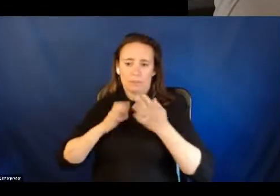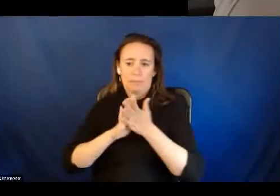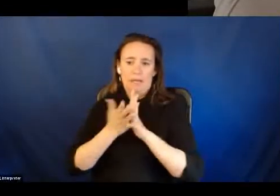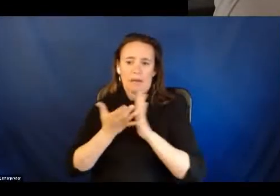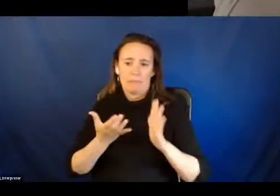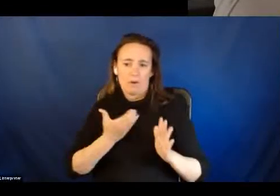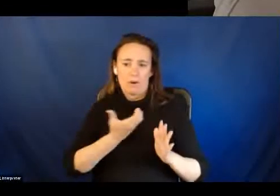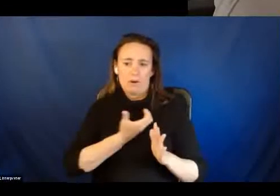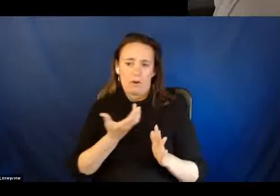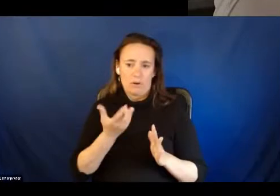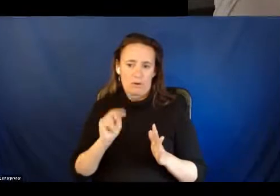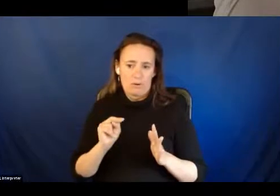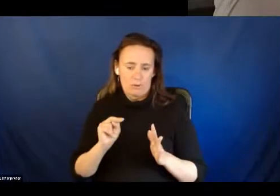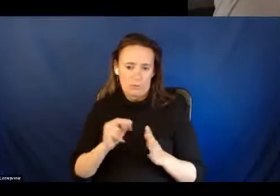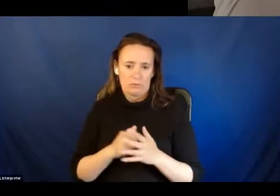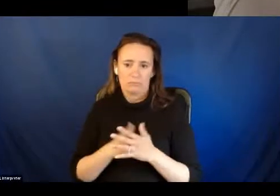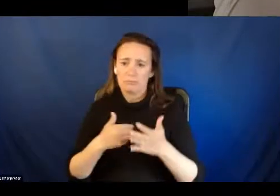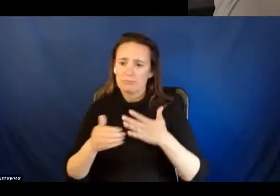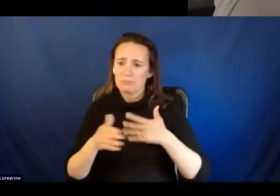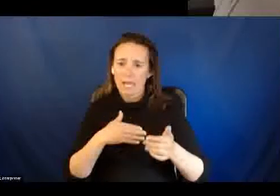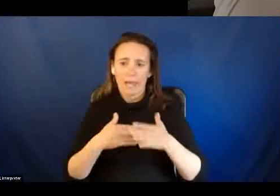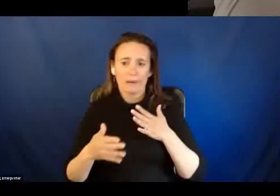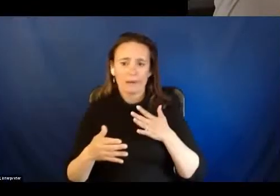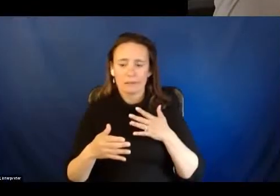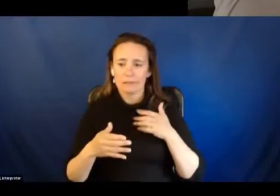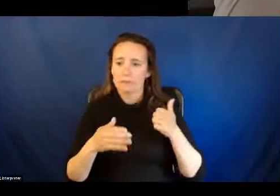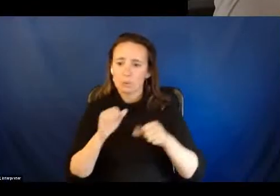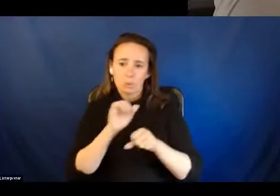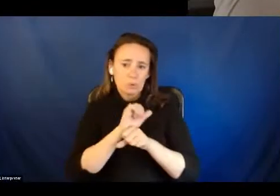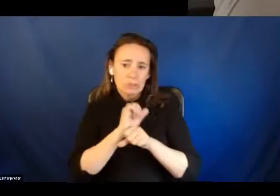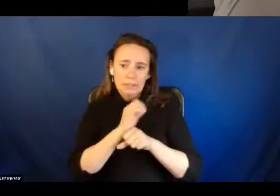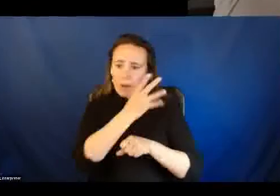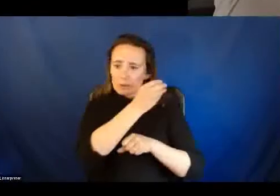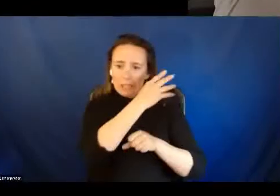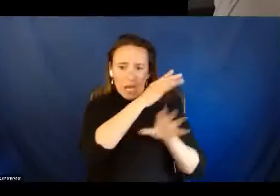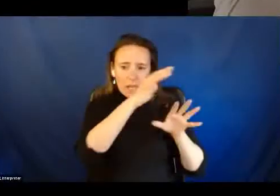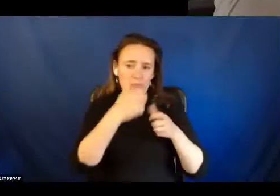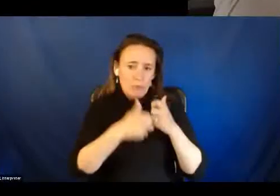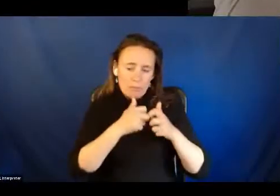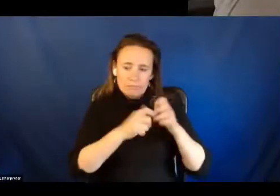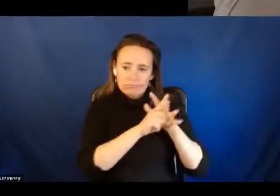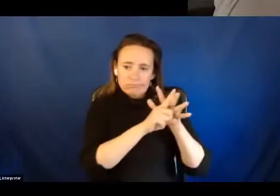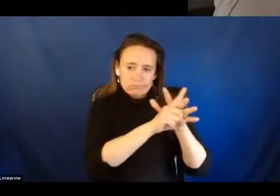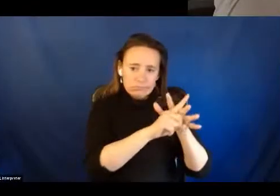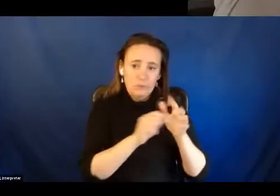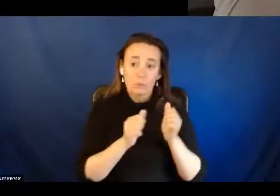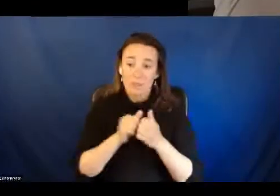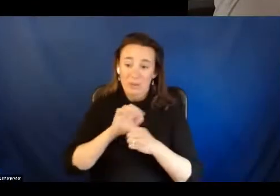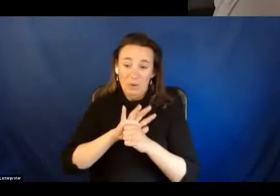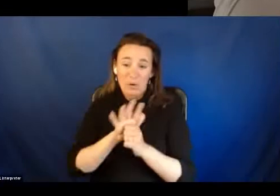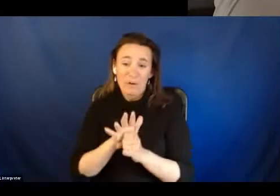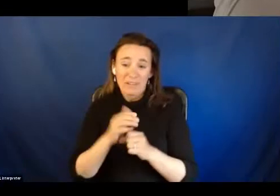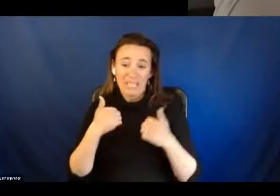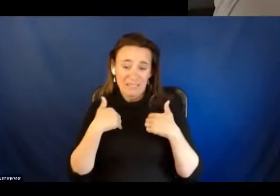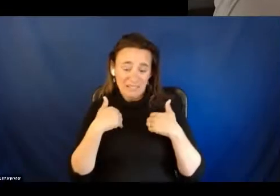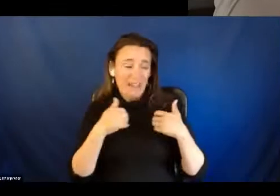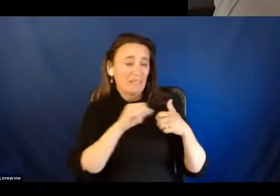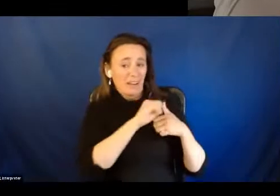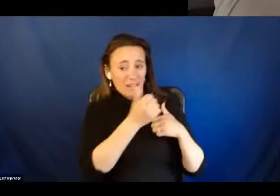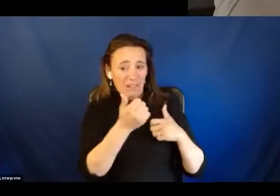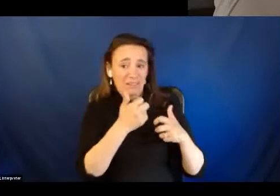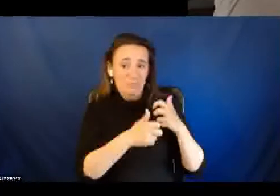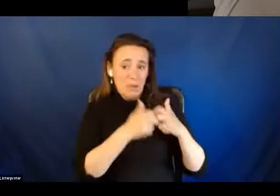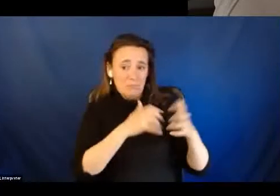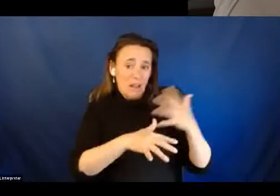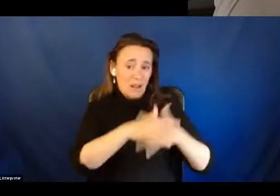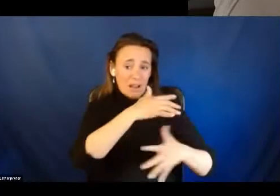with things outside of work and with COVID, most of us probably are, maybe we can take 30 minutes between working with survivors